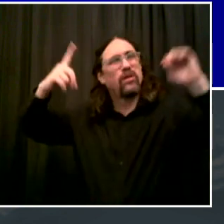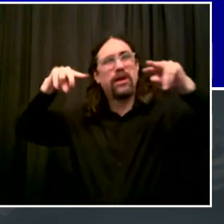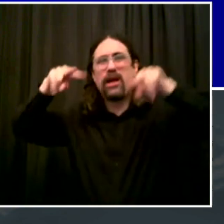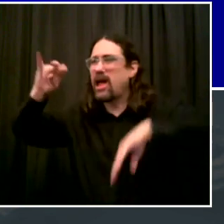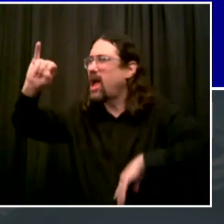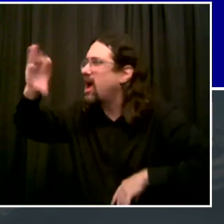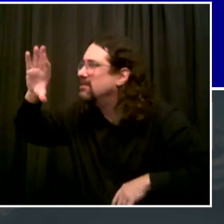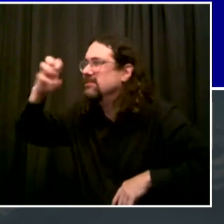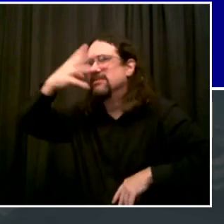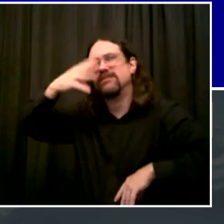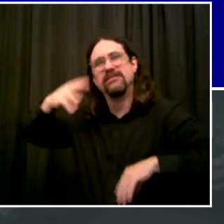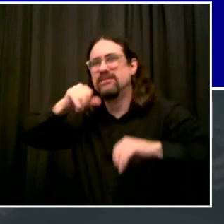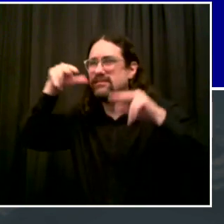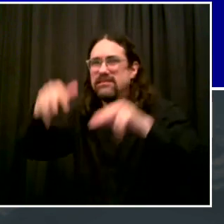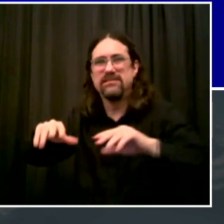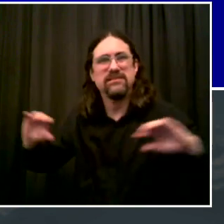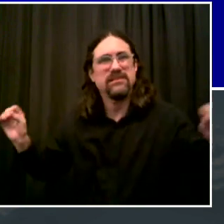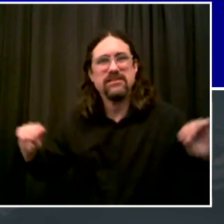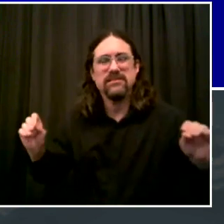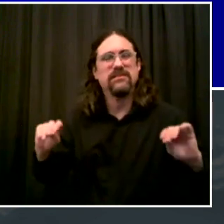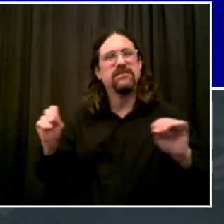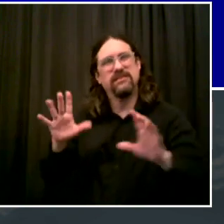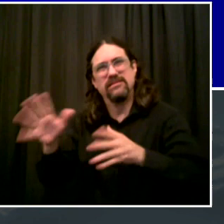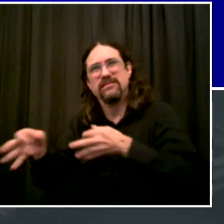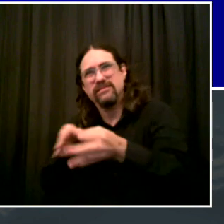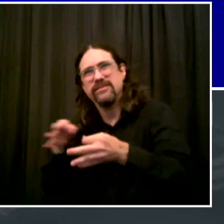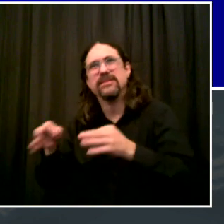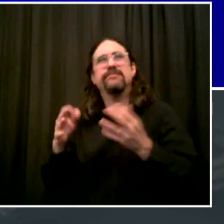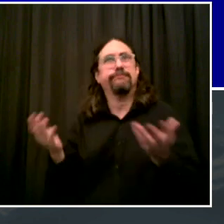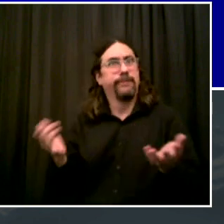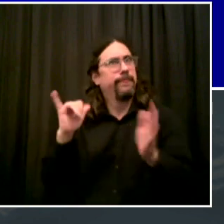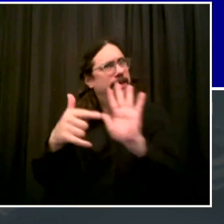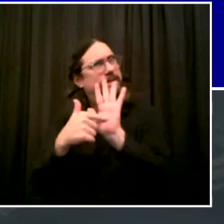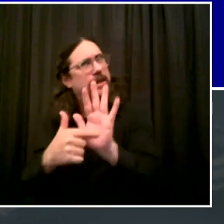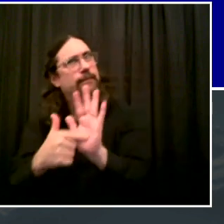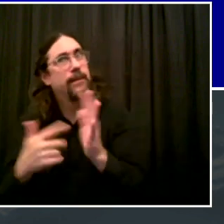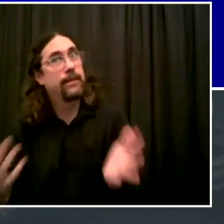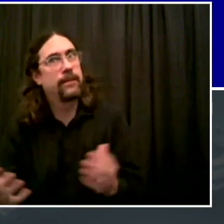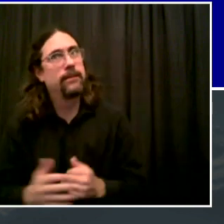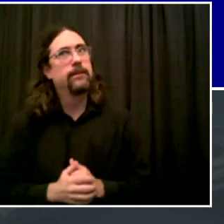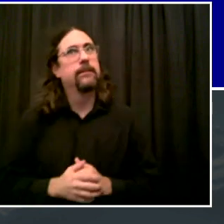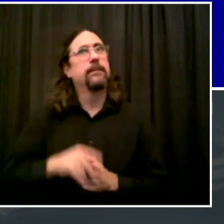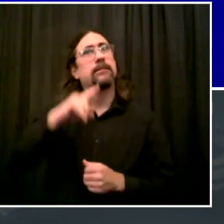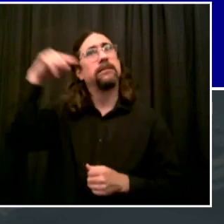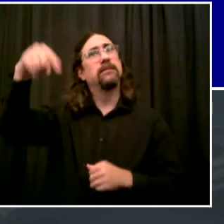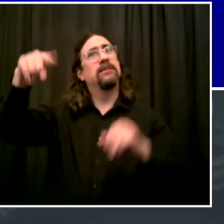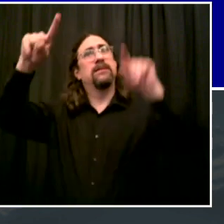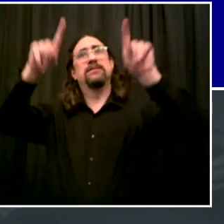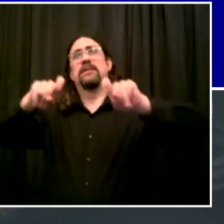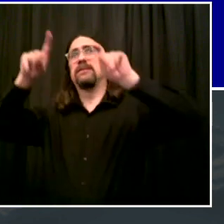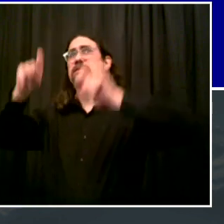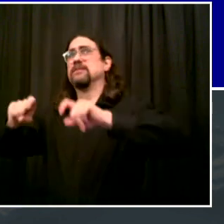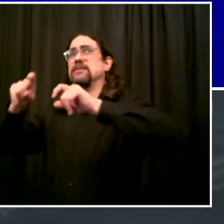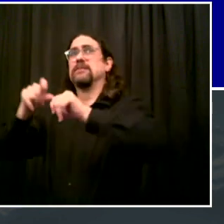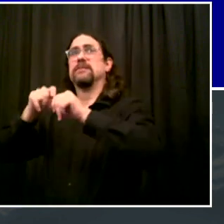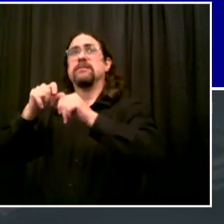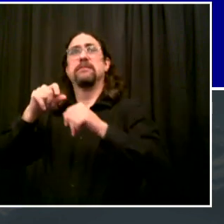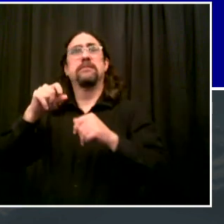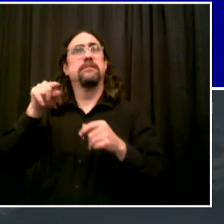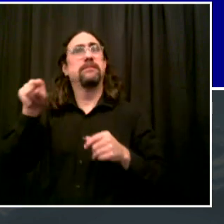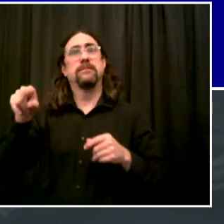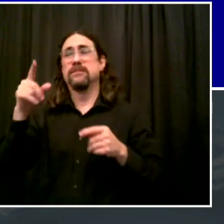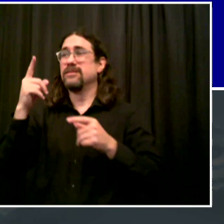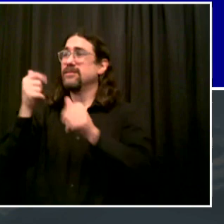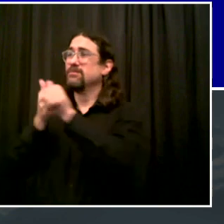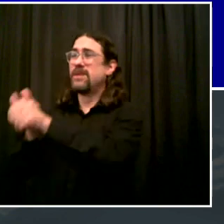wraparound services using intense community engagement, public messaging, and working with the trusted local partners who know